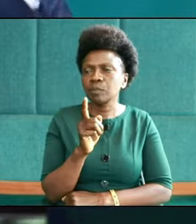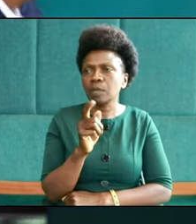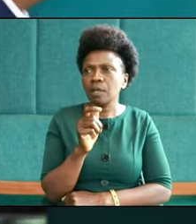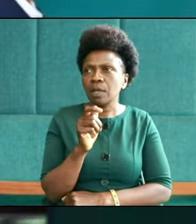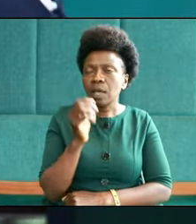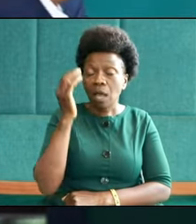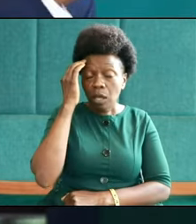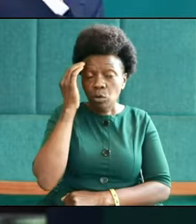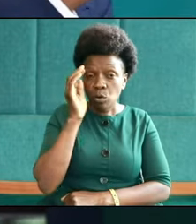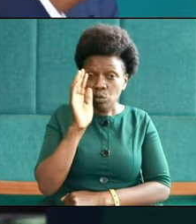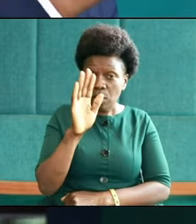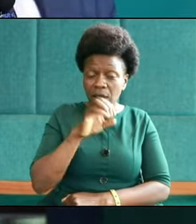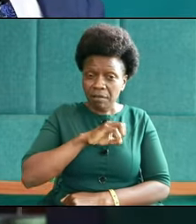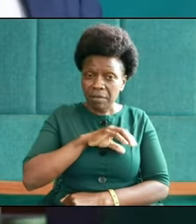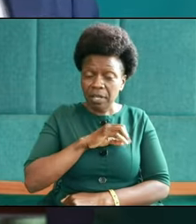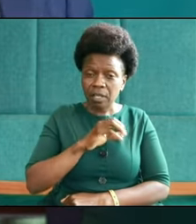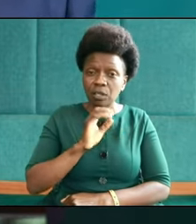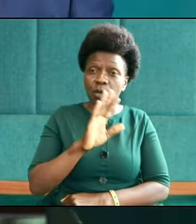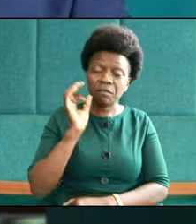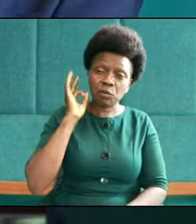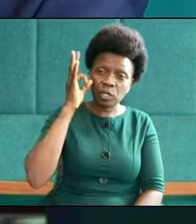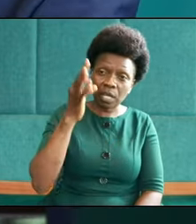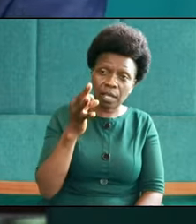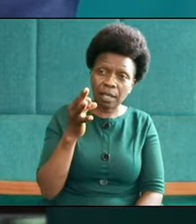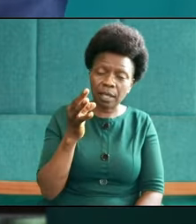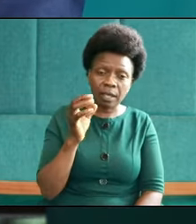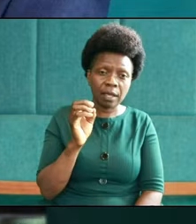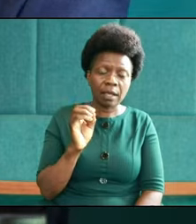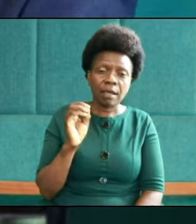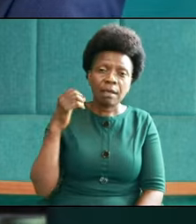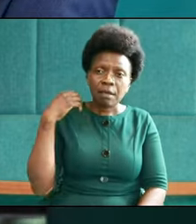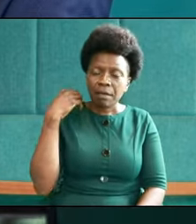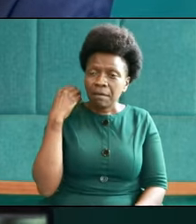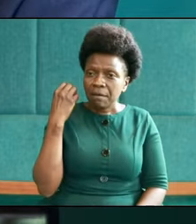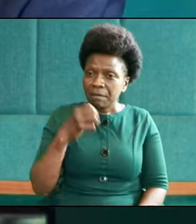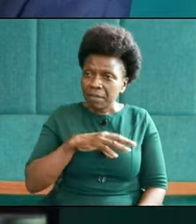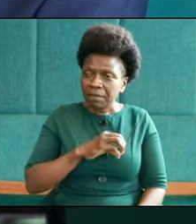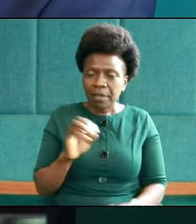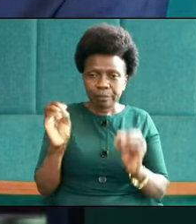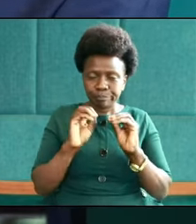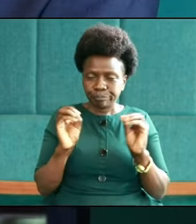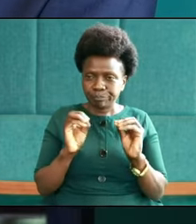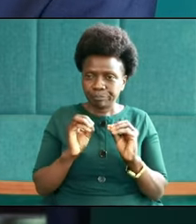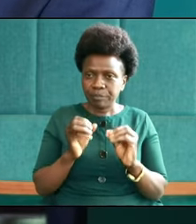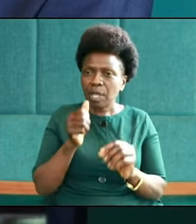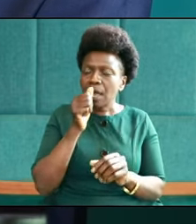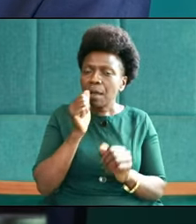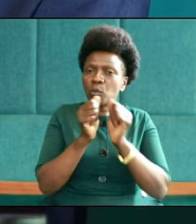I know you are fearing your future. Do not fear. I am with